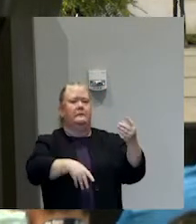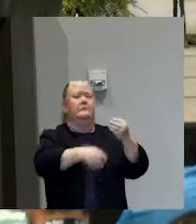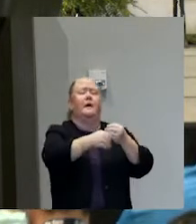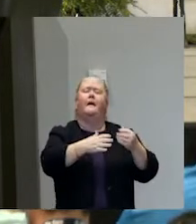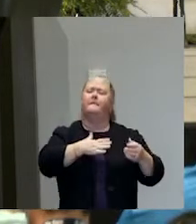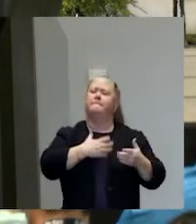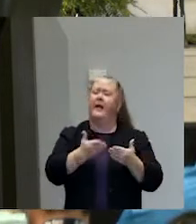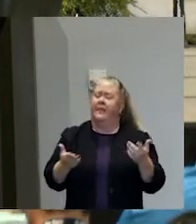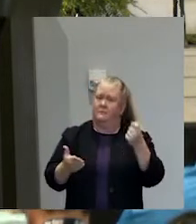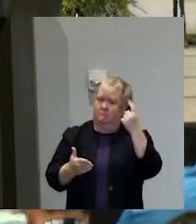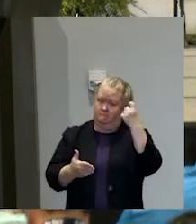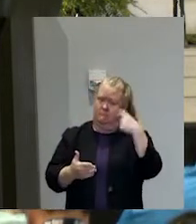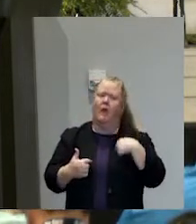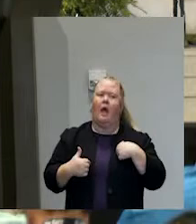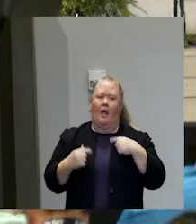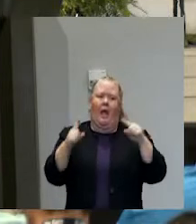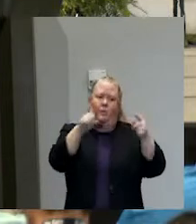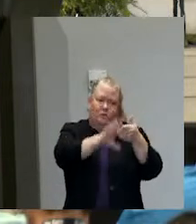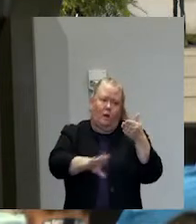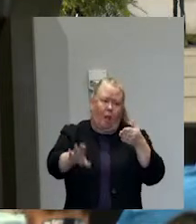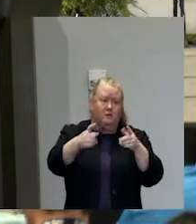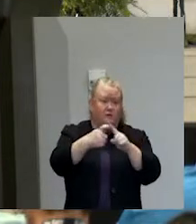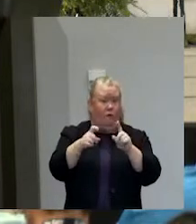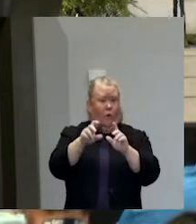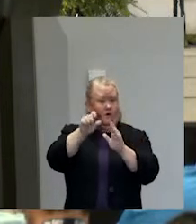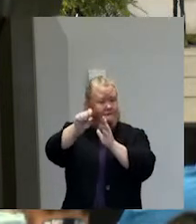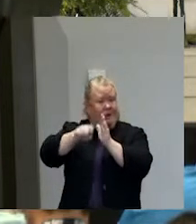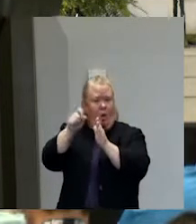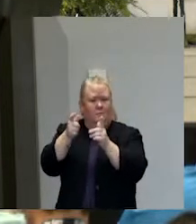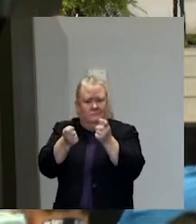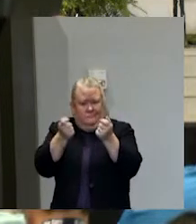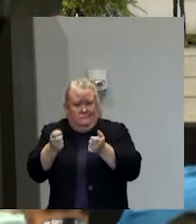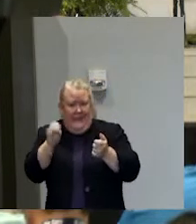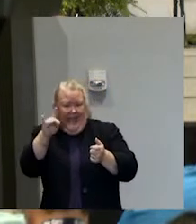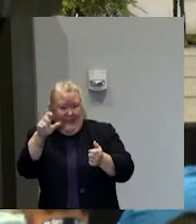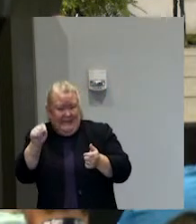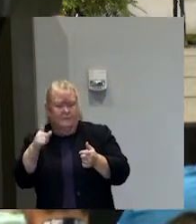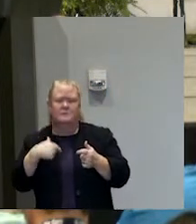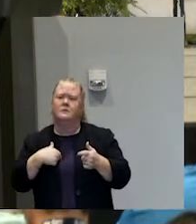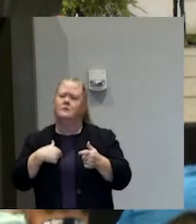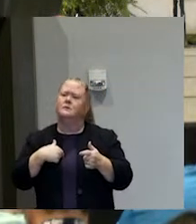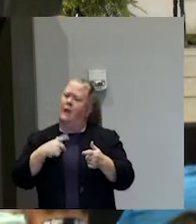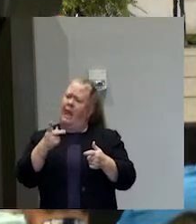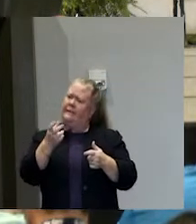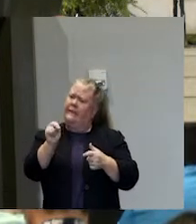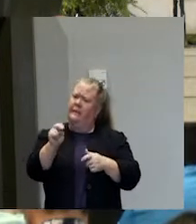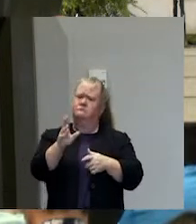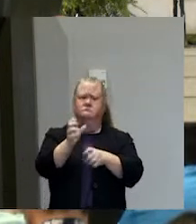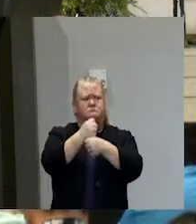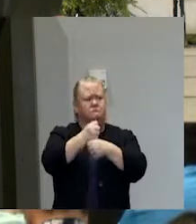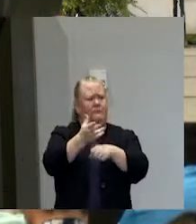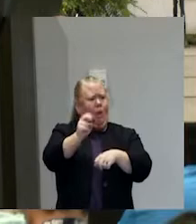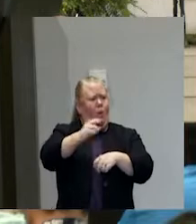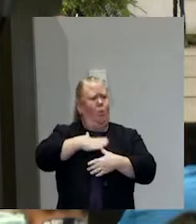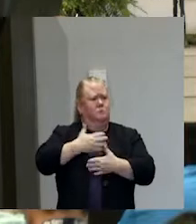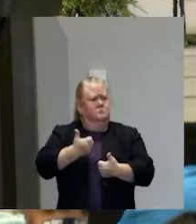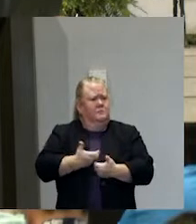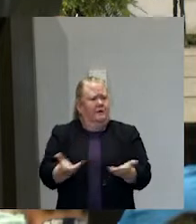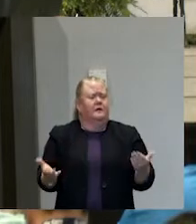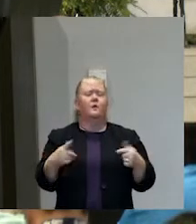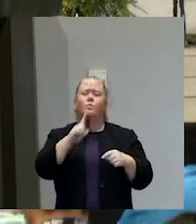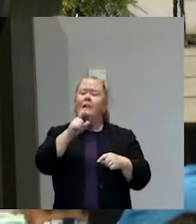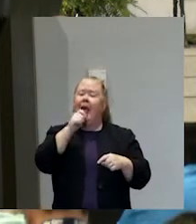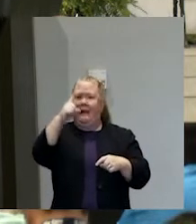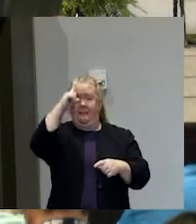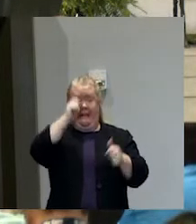you know, I went to college actually for video editing, and I've acted in like my own stuff prior to that with friends, but I never really considered